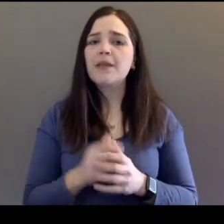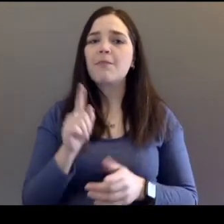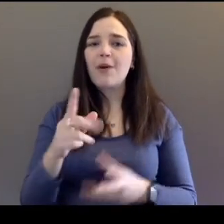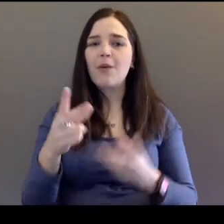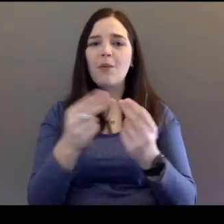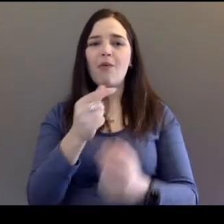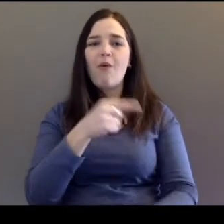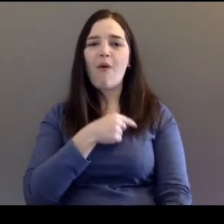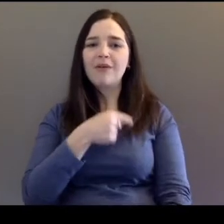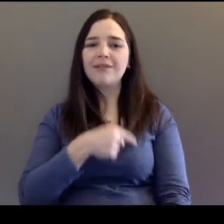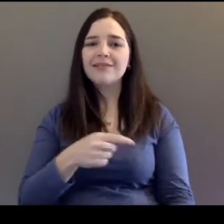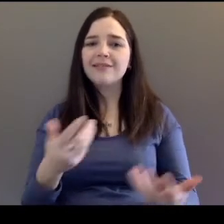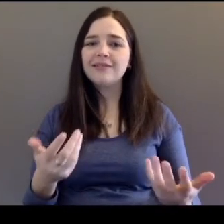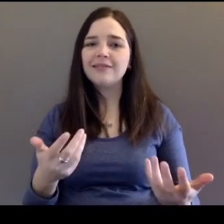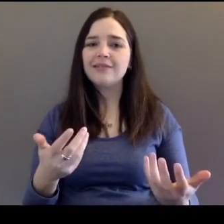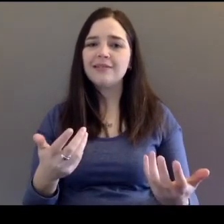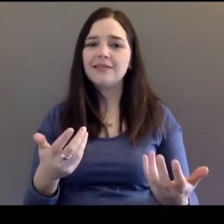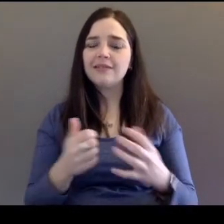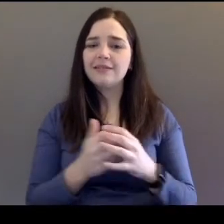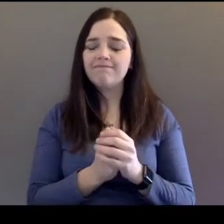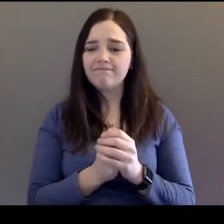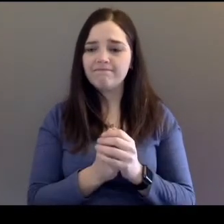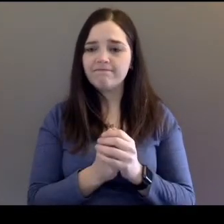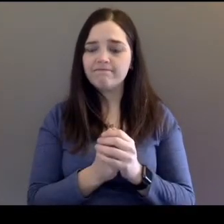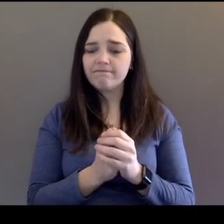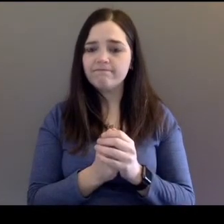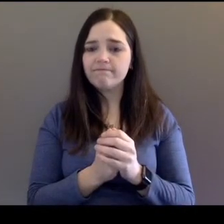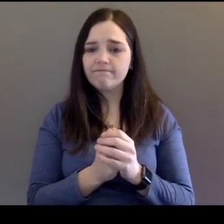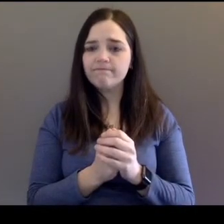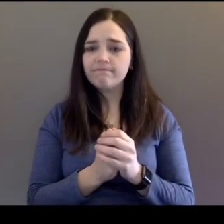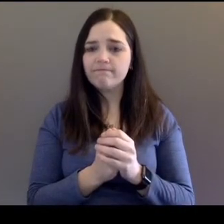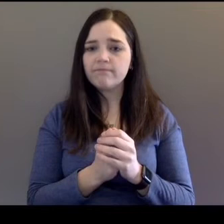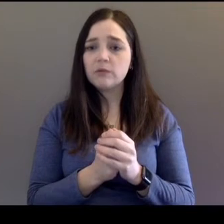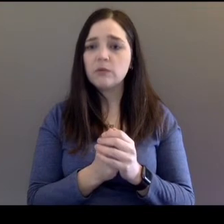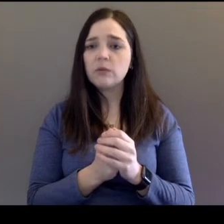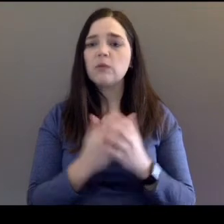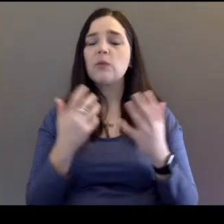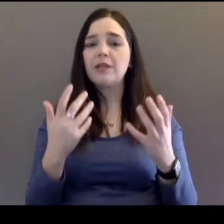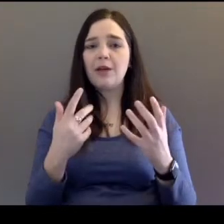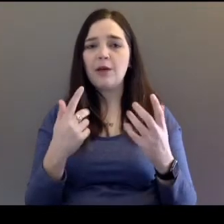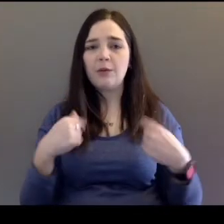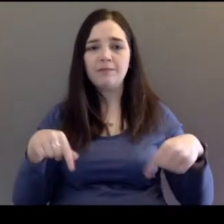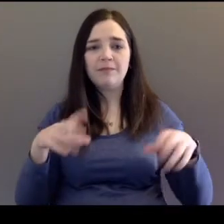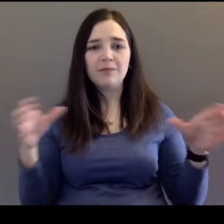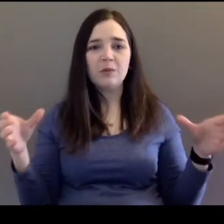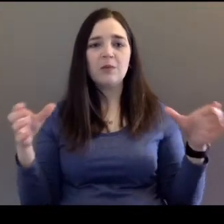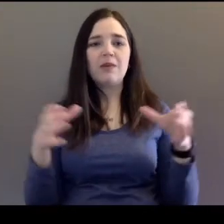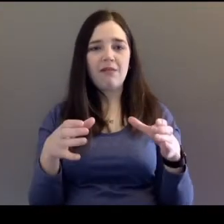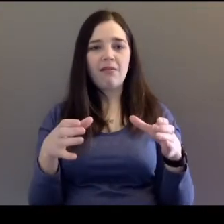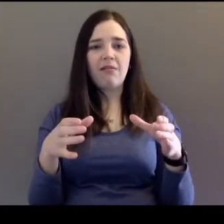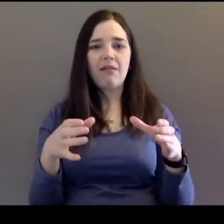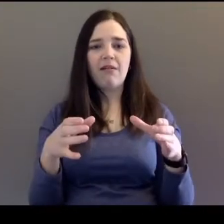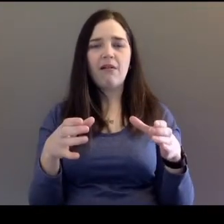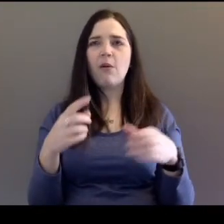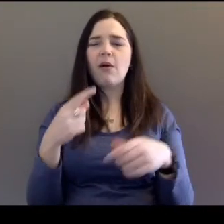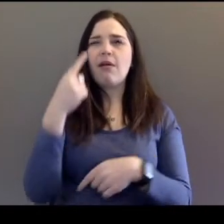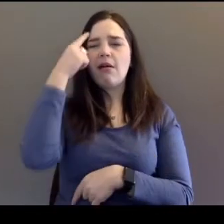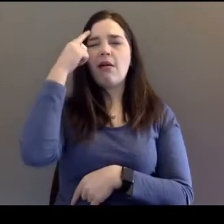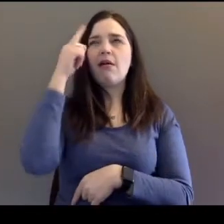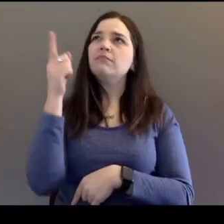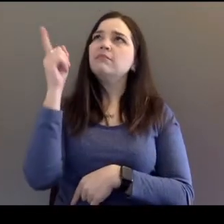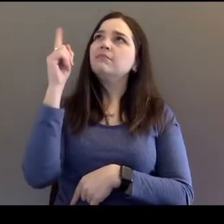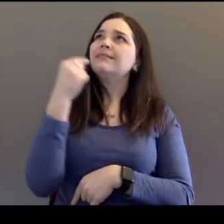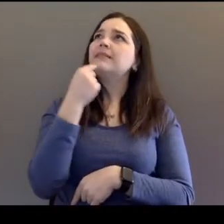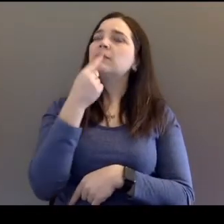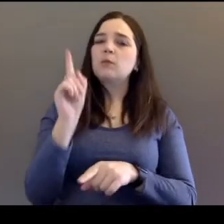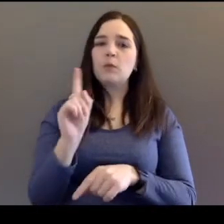honesty about all that was happening. So we look as we come together to what God has to say, and let's begin